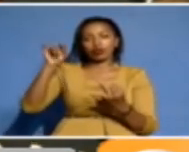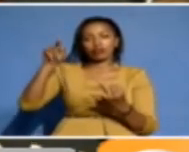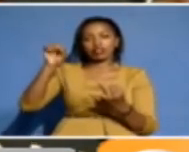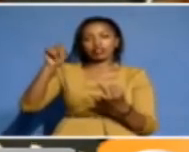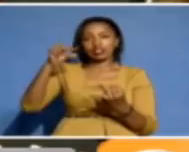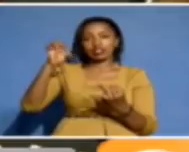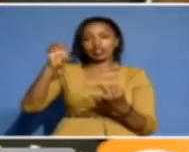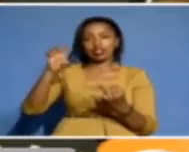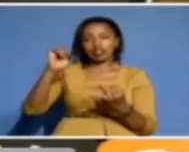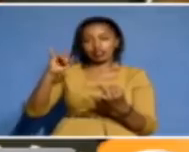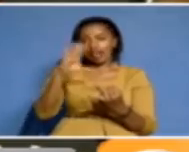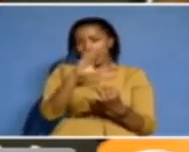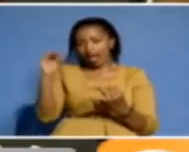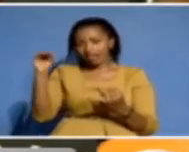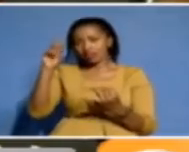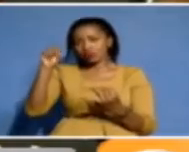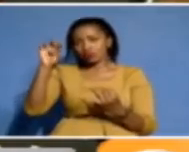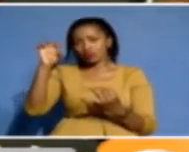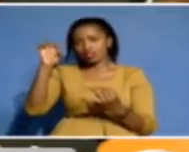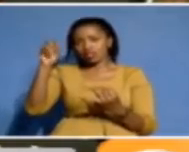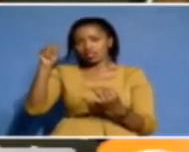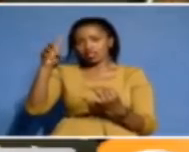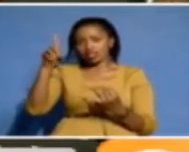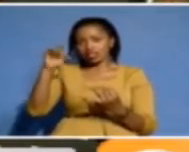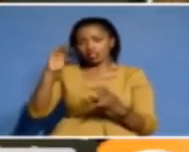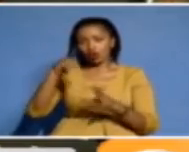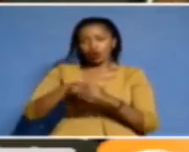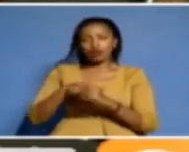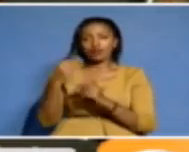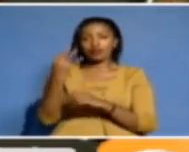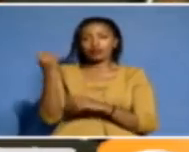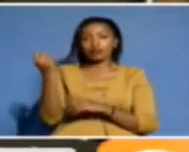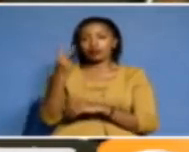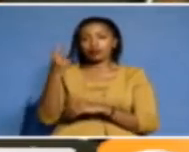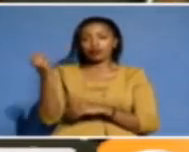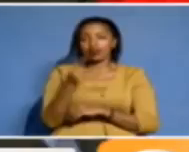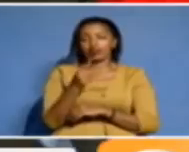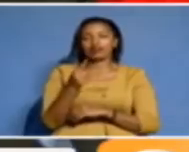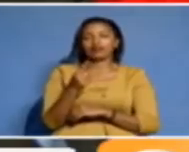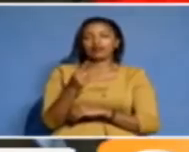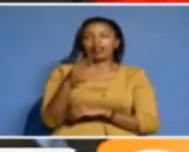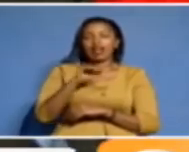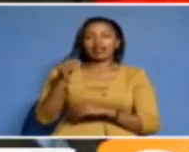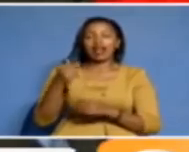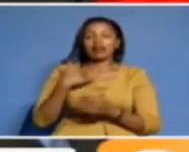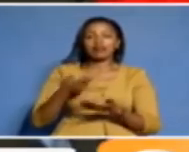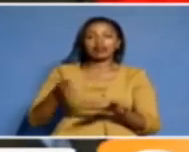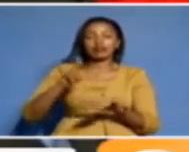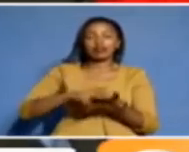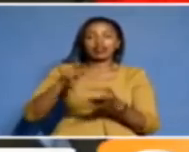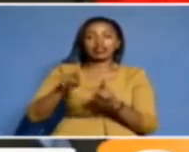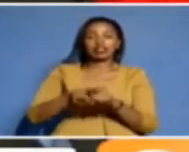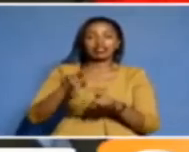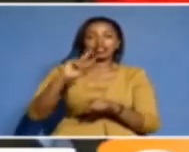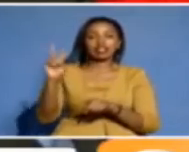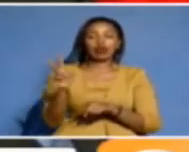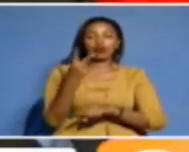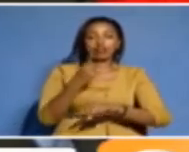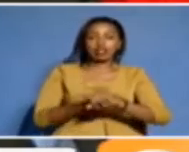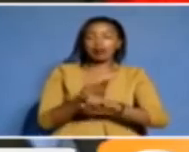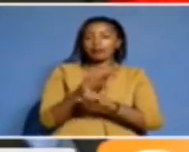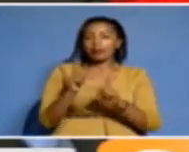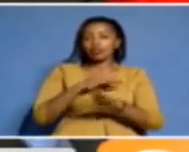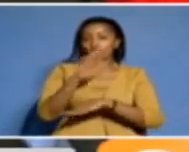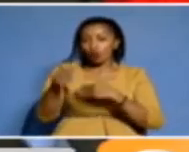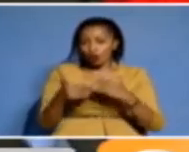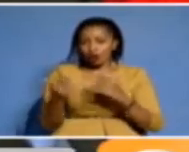13th, while Court of Appeal judges re-elected Justice Warsame for a second term in March. But their grand march to the